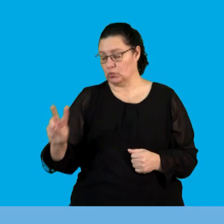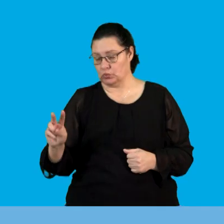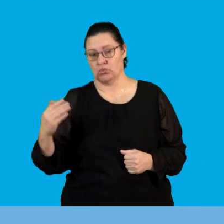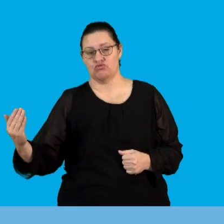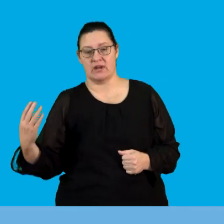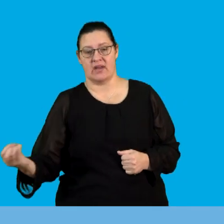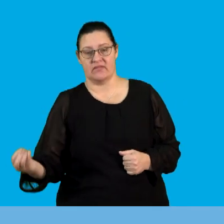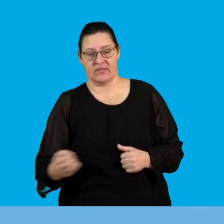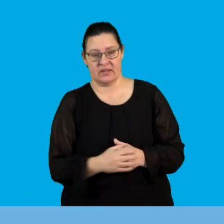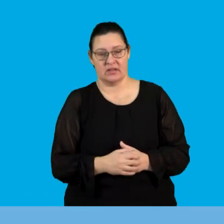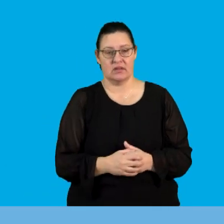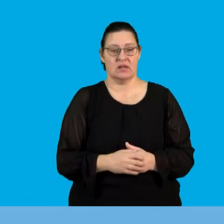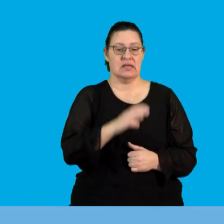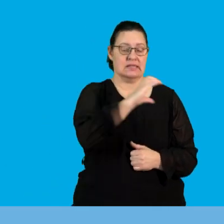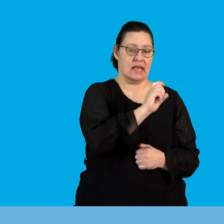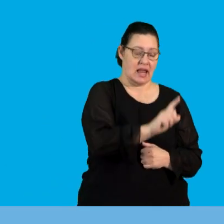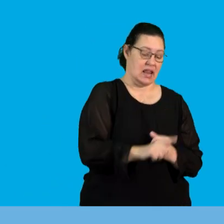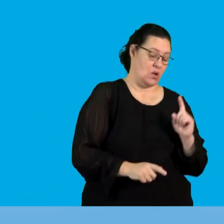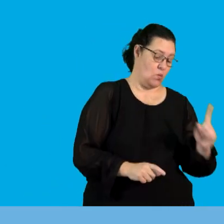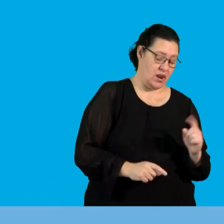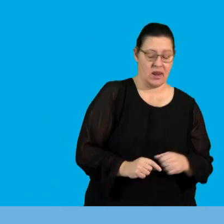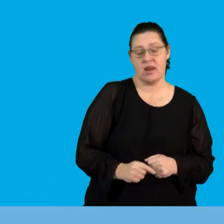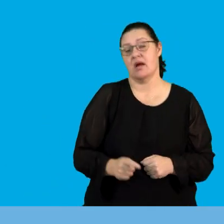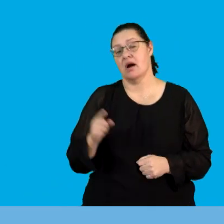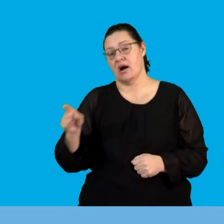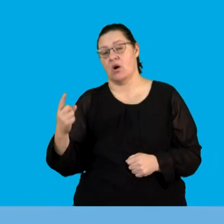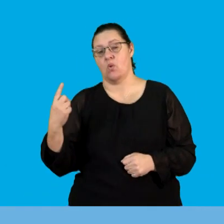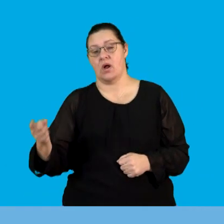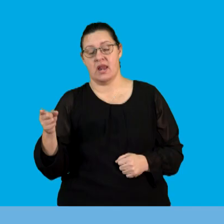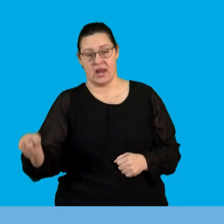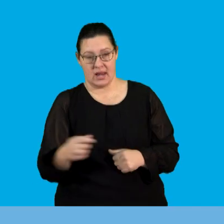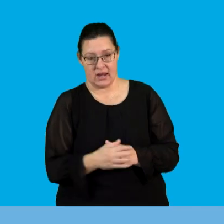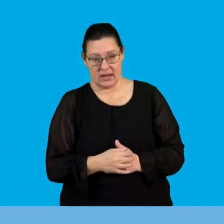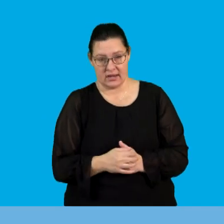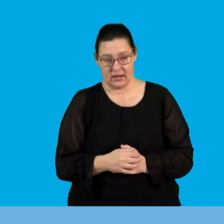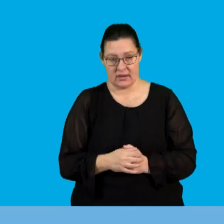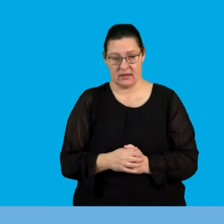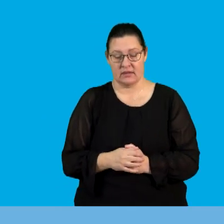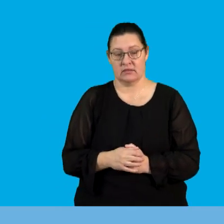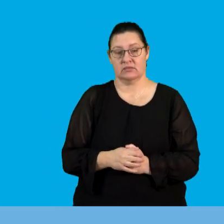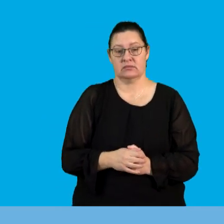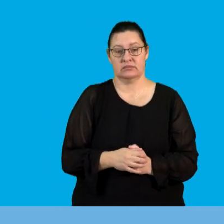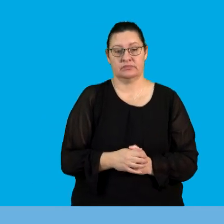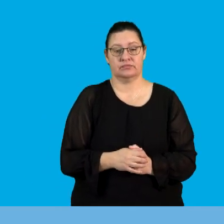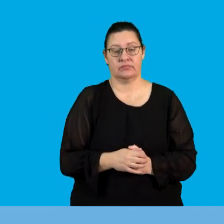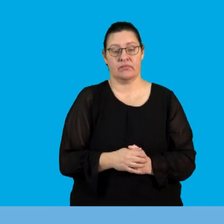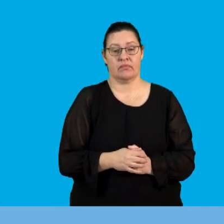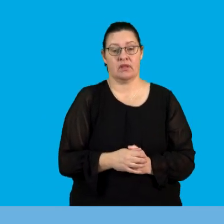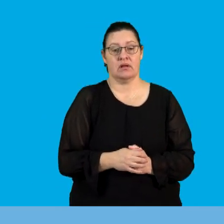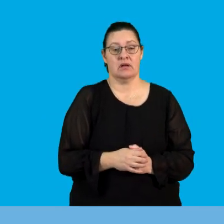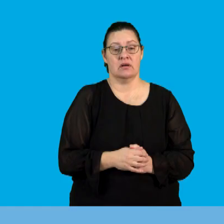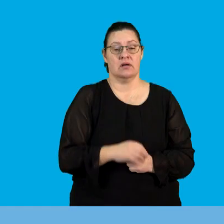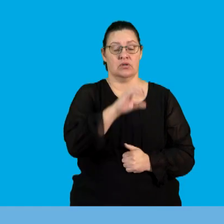then there's also 2 on the right. Chlorine, there's 1 chlorine here, and then 1 chlorine on the other side. So 1, 1,